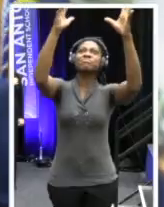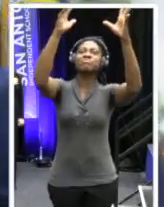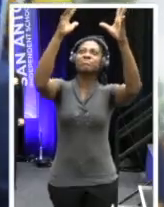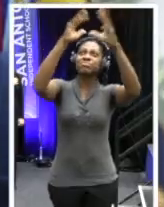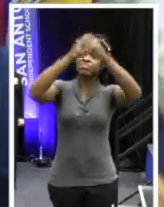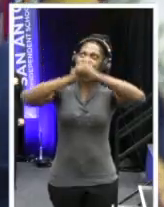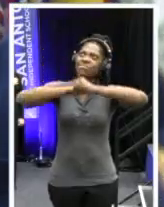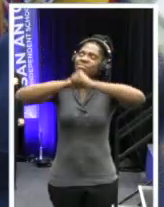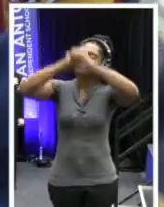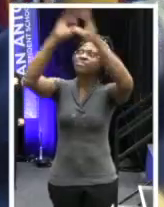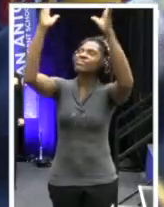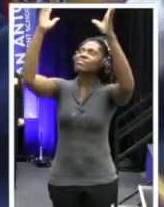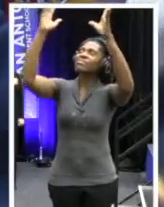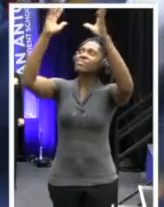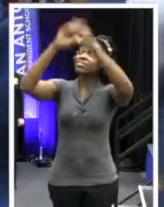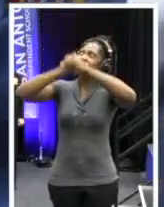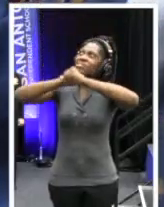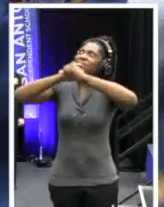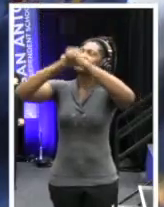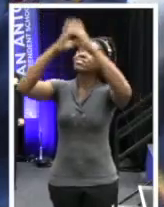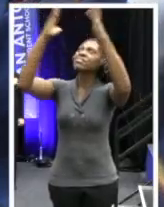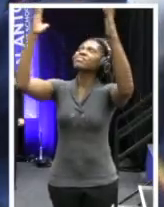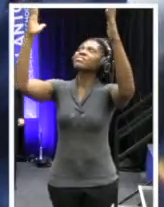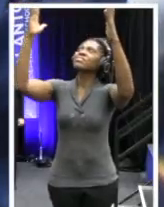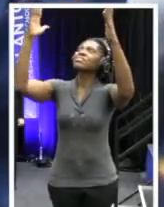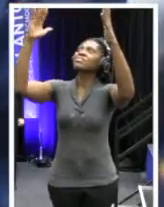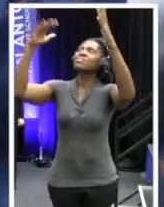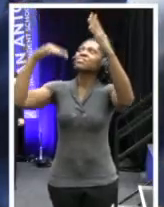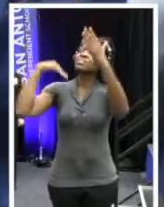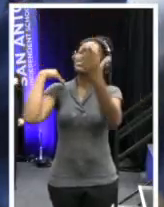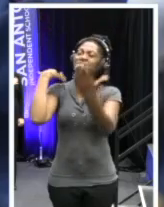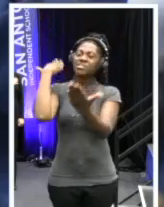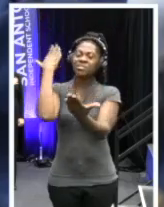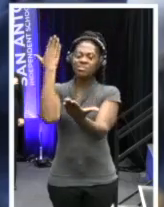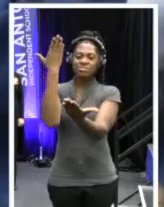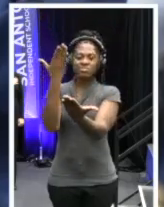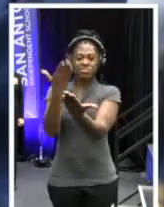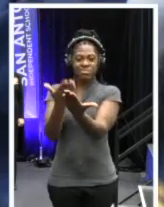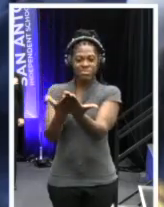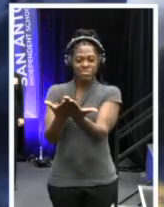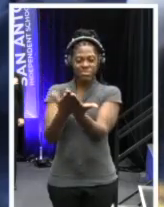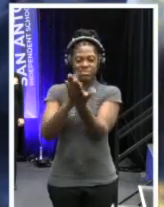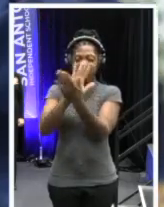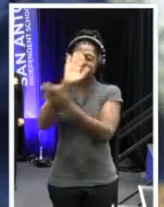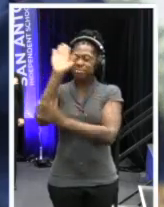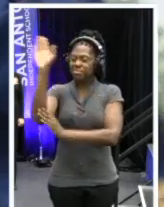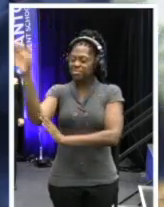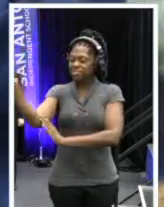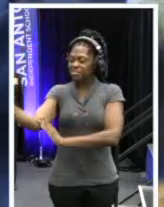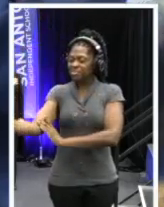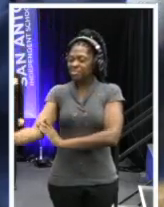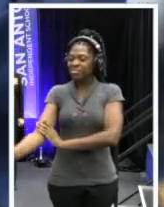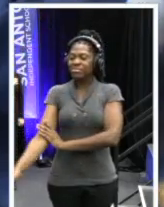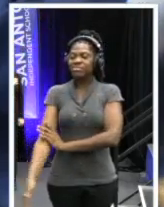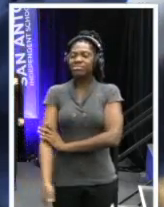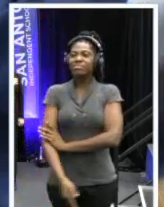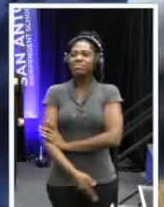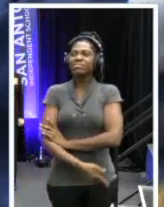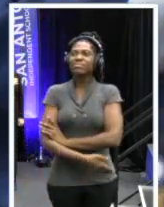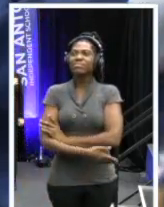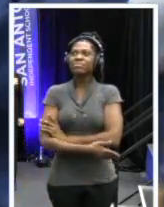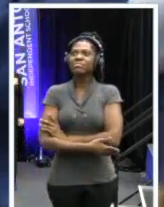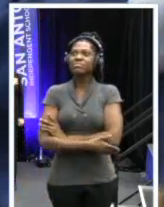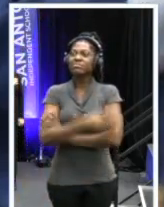bombs bursting in air, gave proof through the